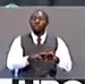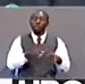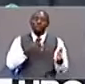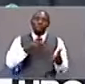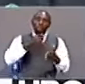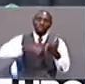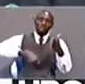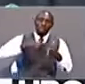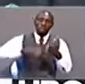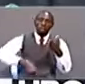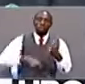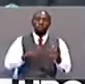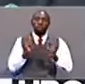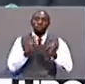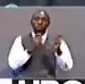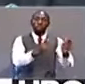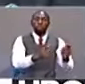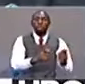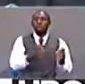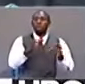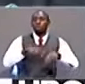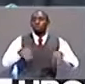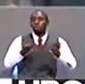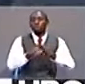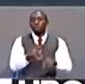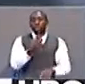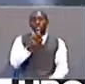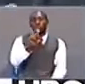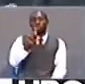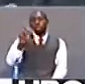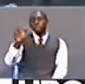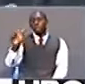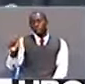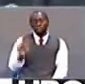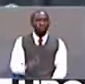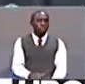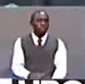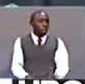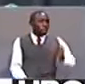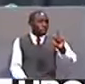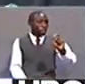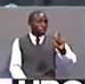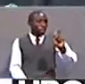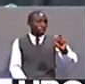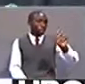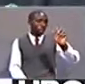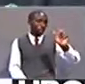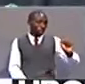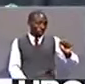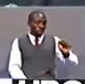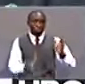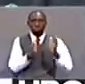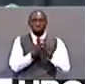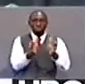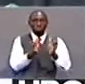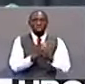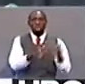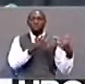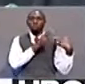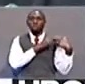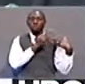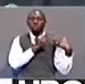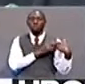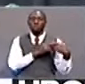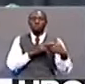Agreement, abbreviated as TTA. The TTA defines the rights and responsibilities of the